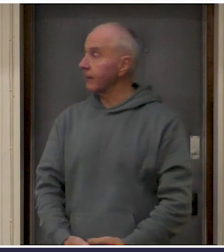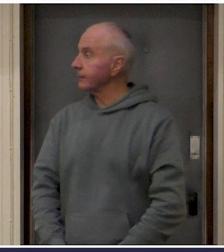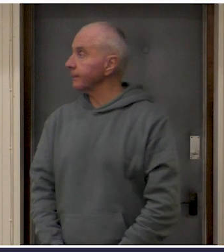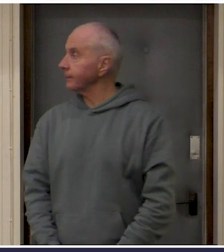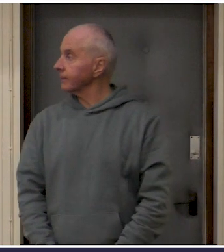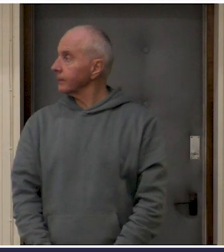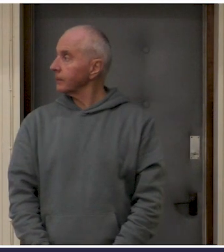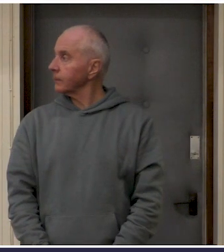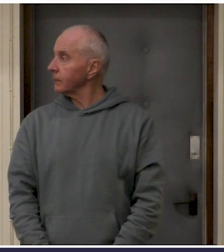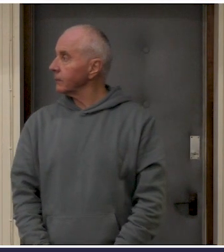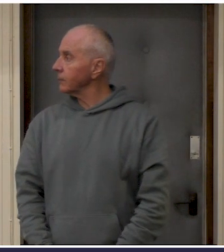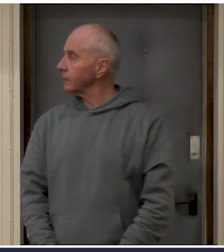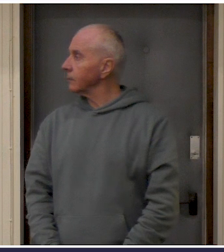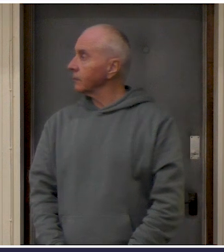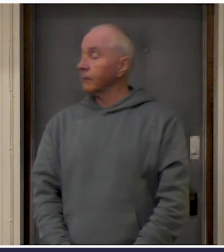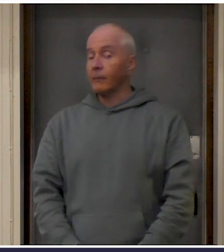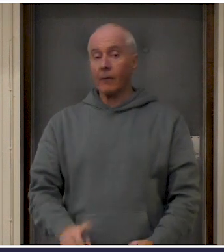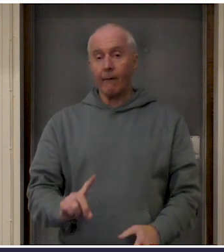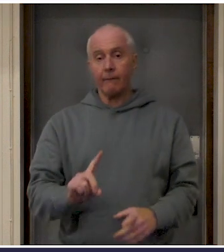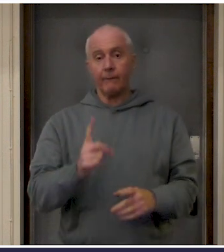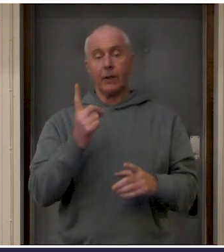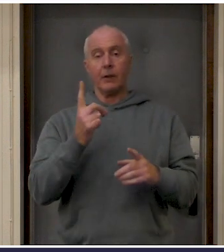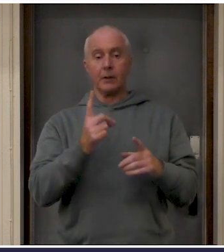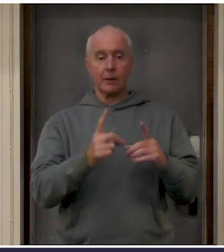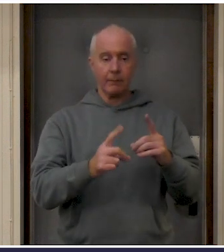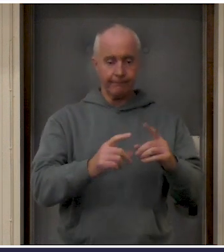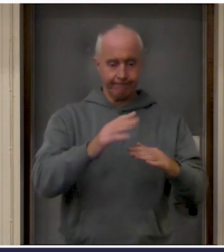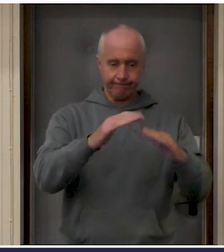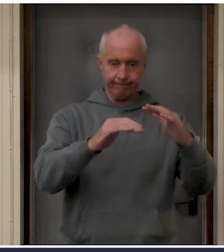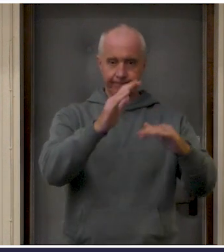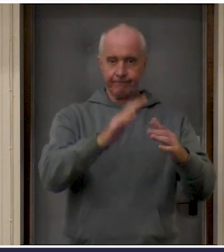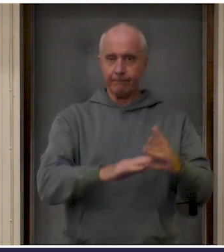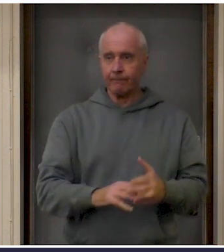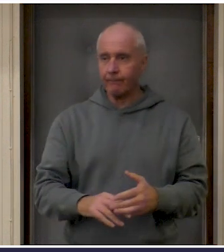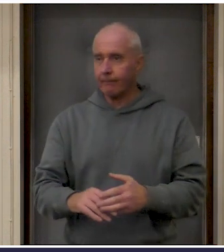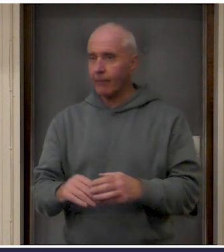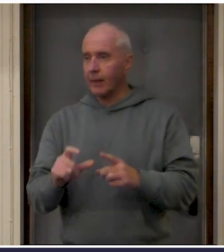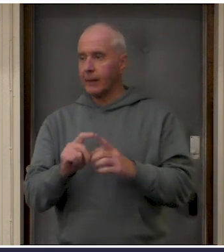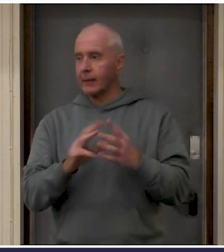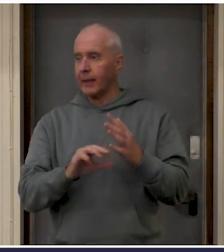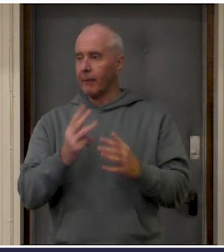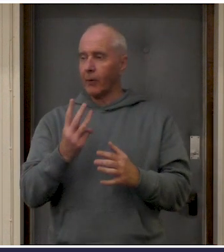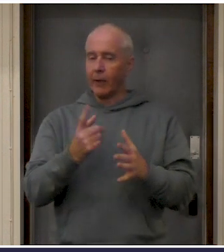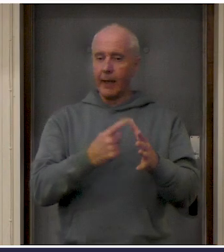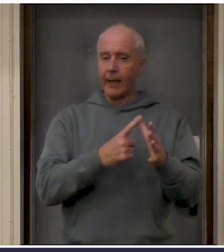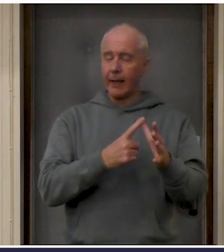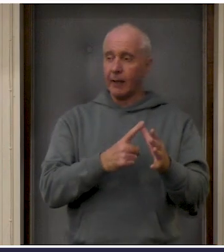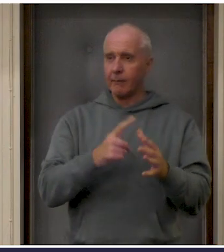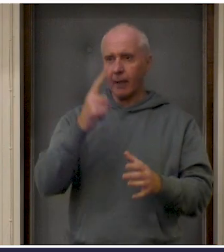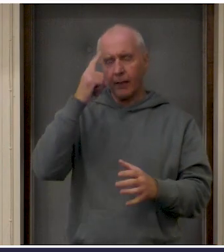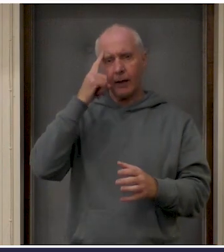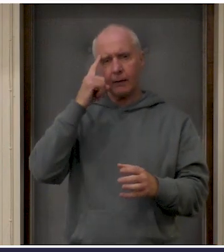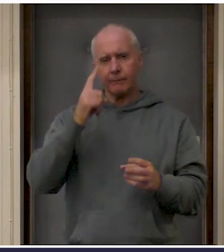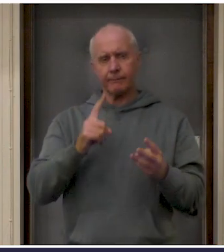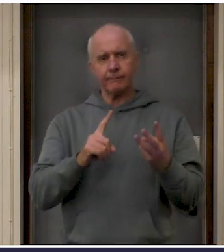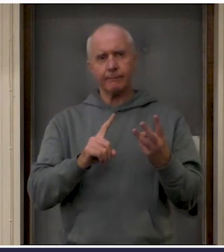So, the first reactor we'll talk about in a bit of detail is PM3A. So I think it was the third